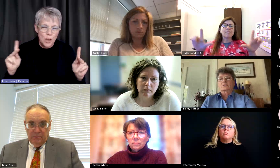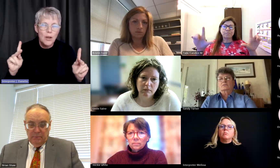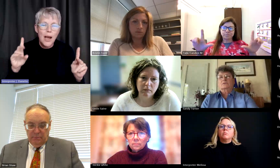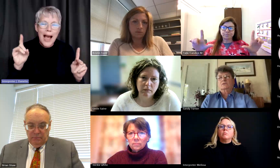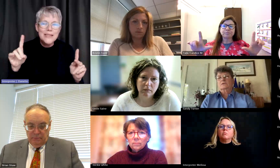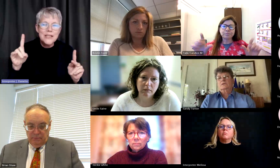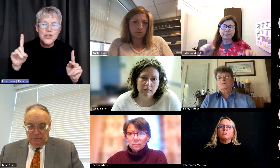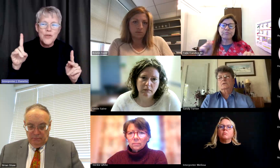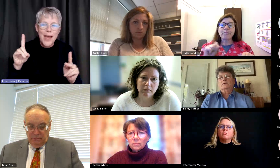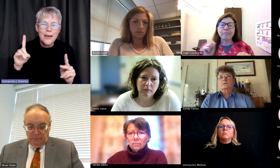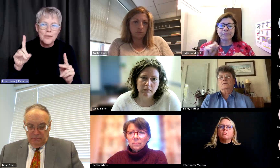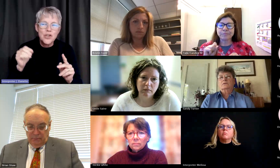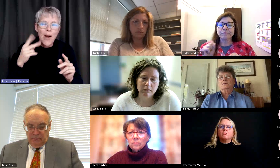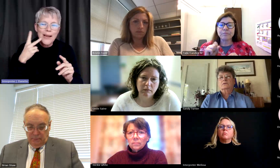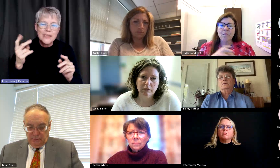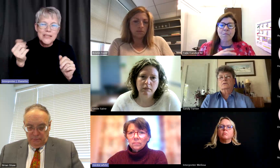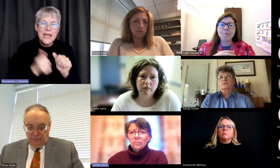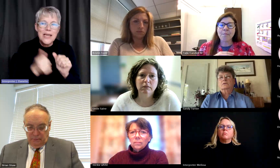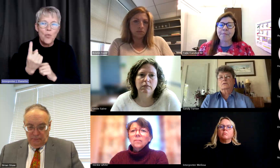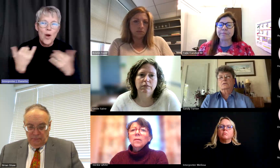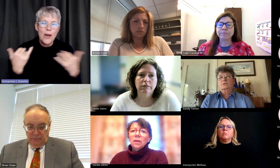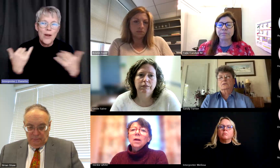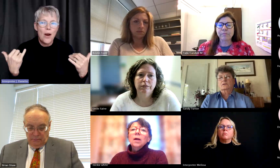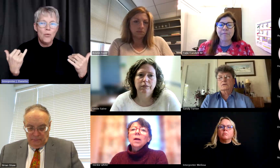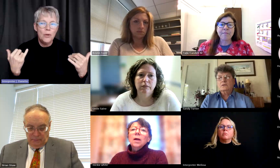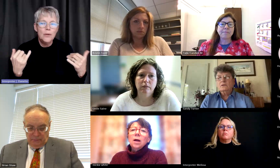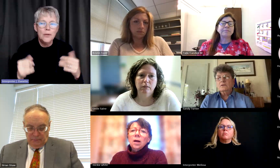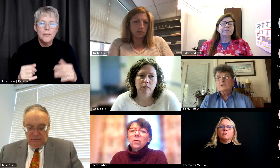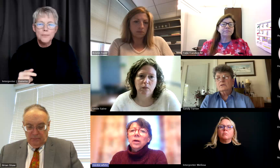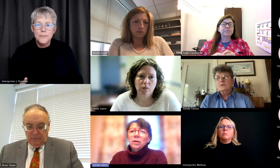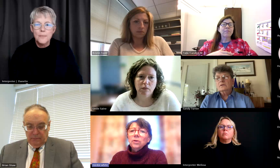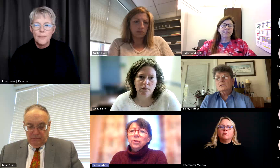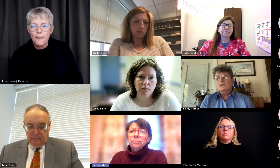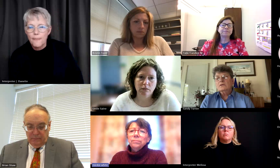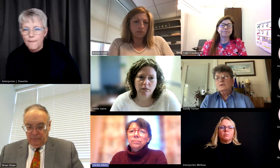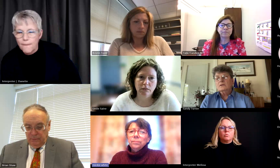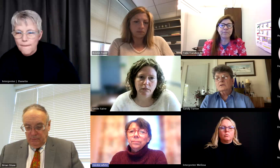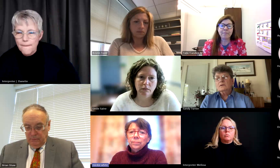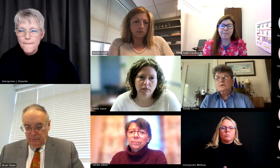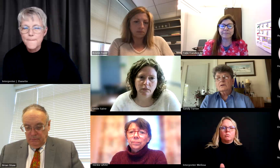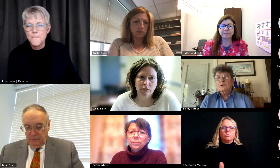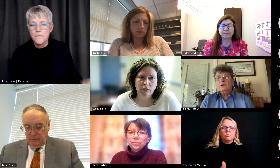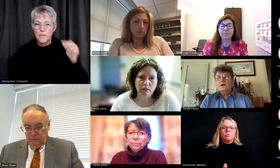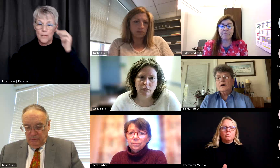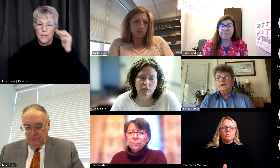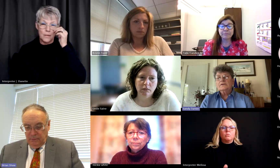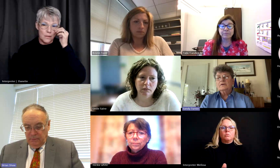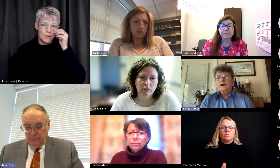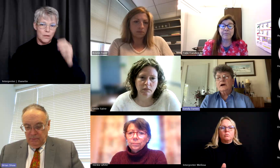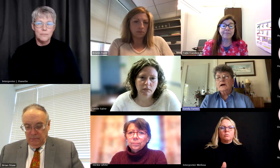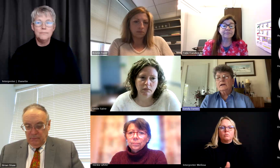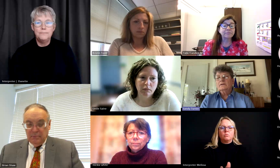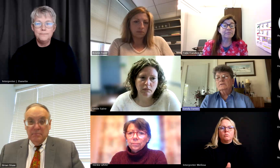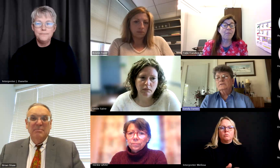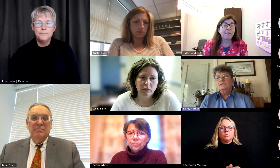people. I did do that, so I can see everyone now. Okay, good. I